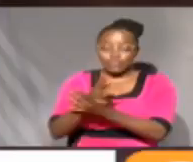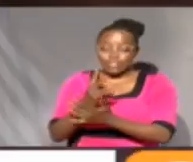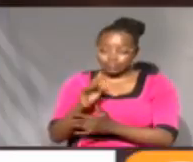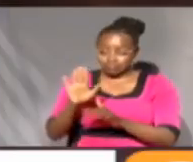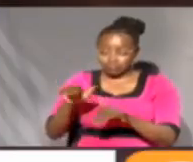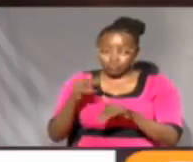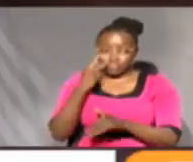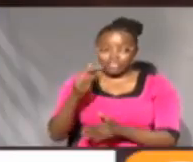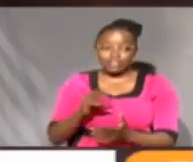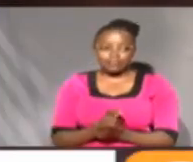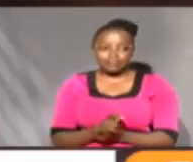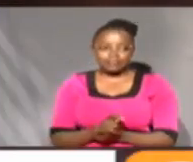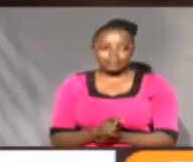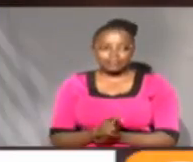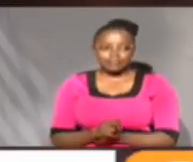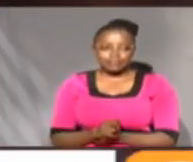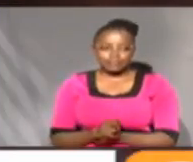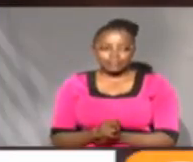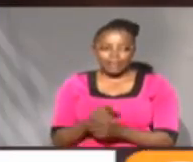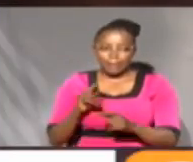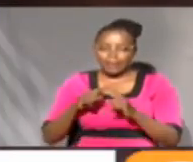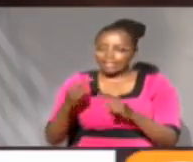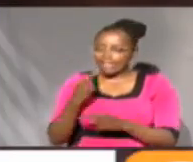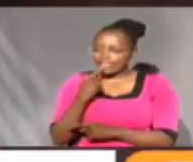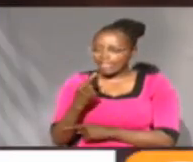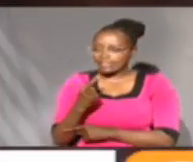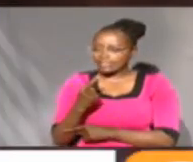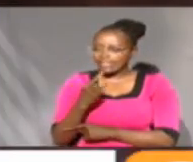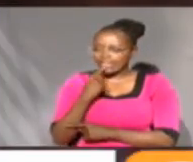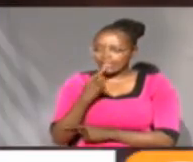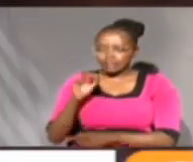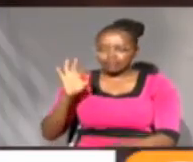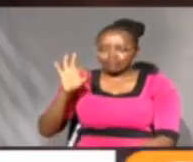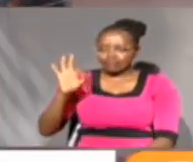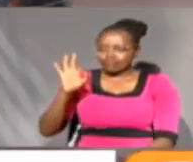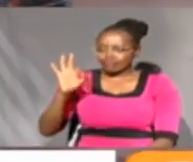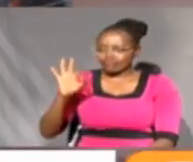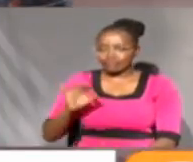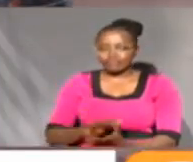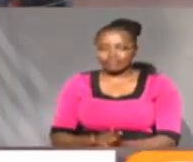see whether it tastes as good as it looks.